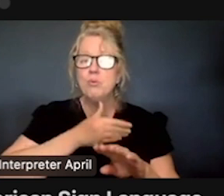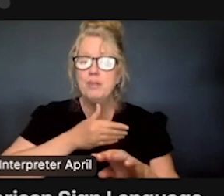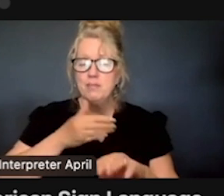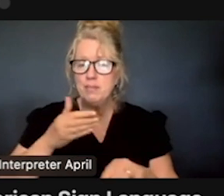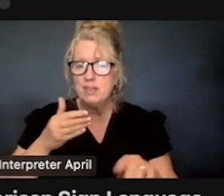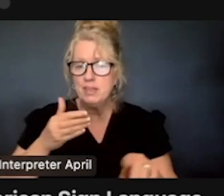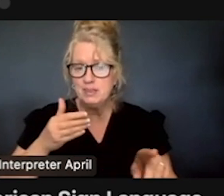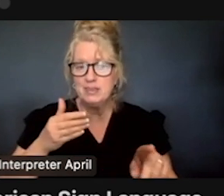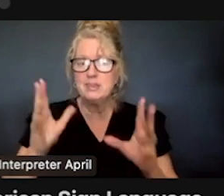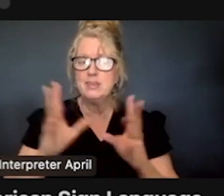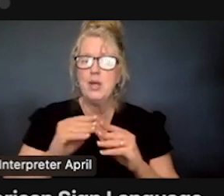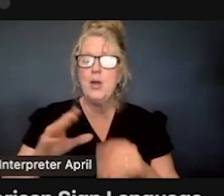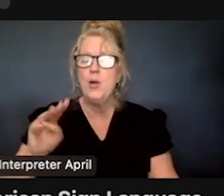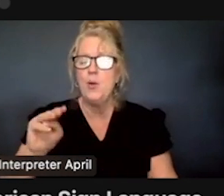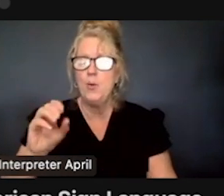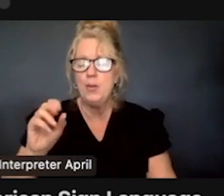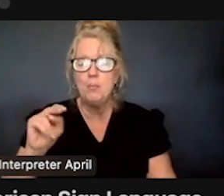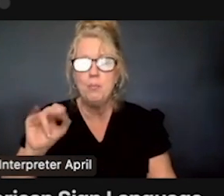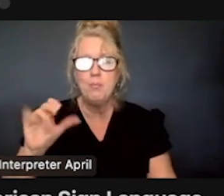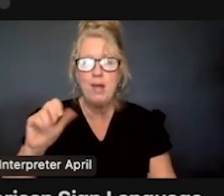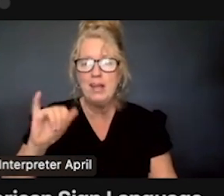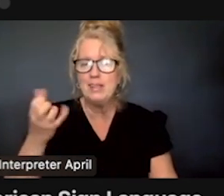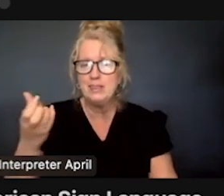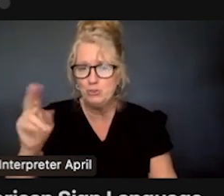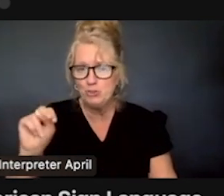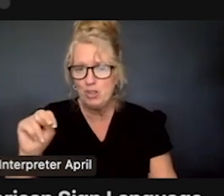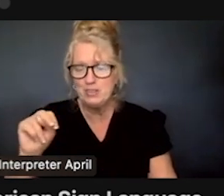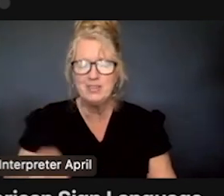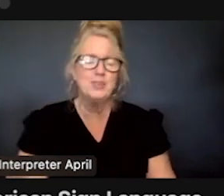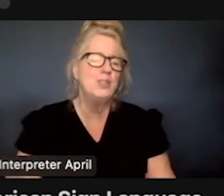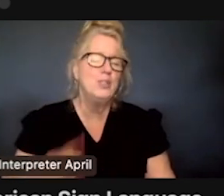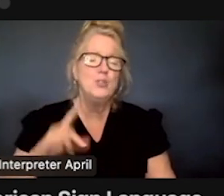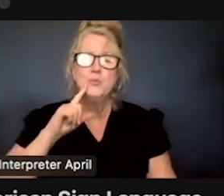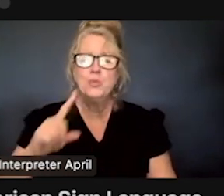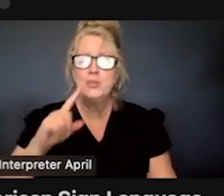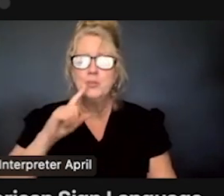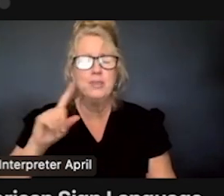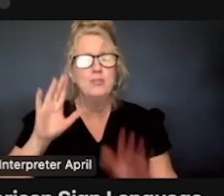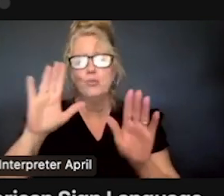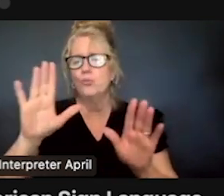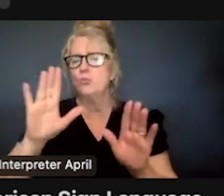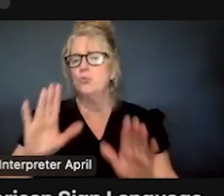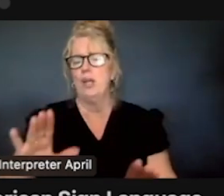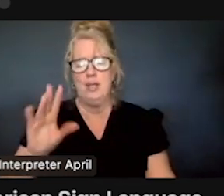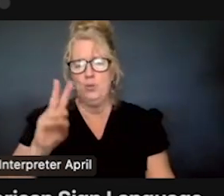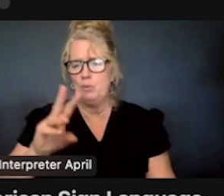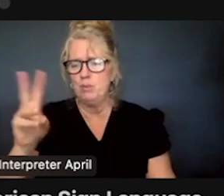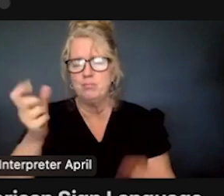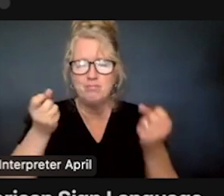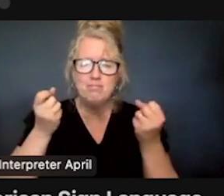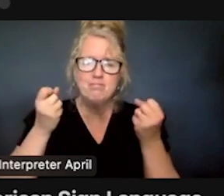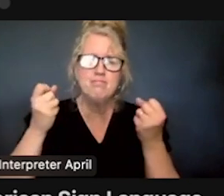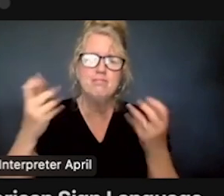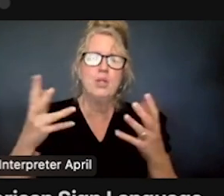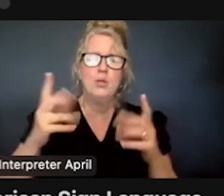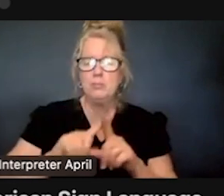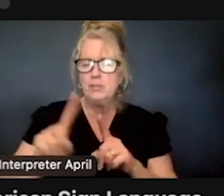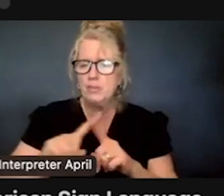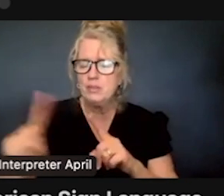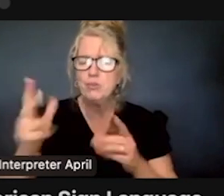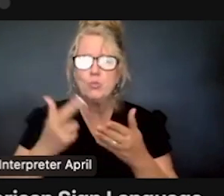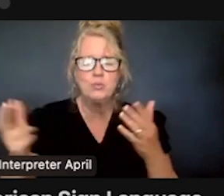here with Monica Johnson. And so it is a great website, just full of resources, full of